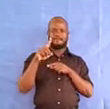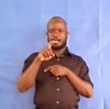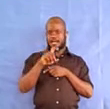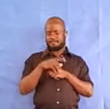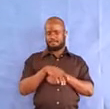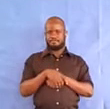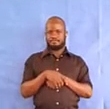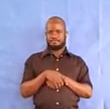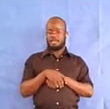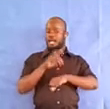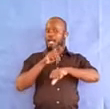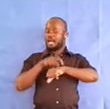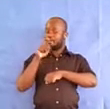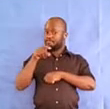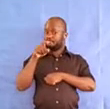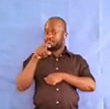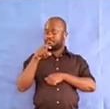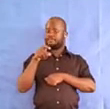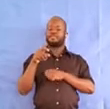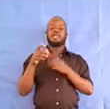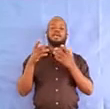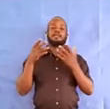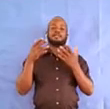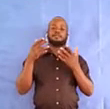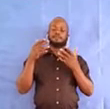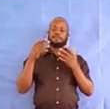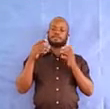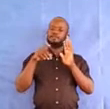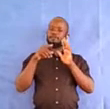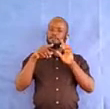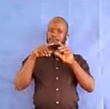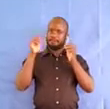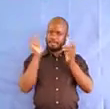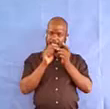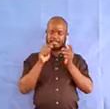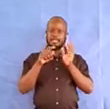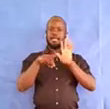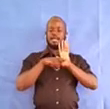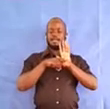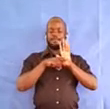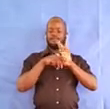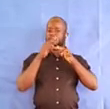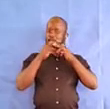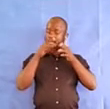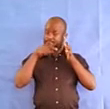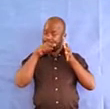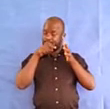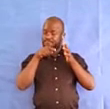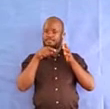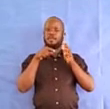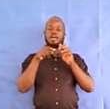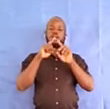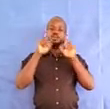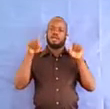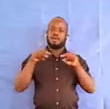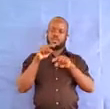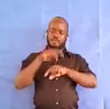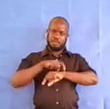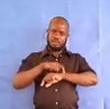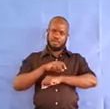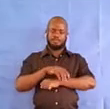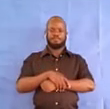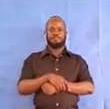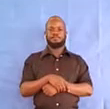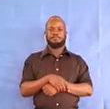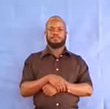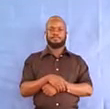the body is unable to fight the virus. During this time, the HIV antibody test is negative. This is called